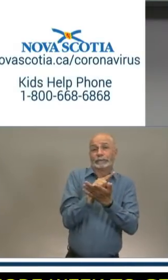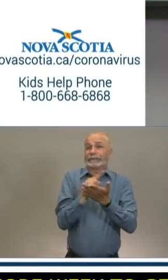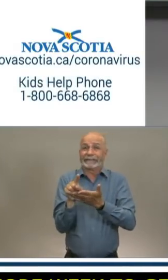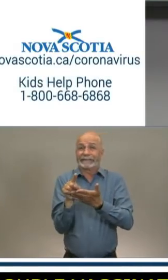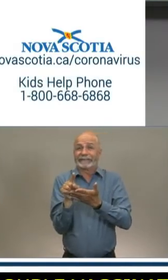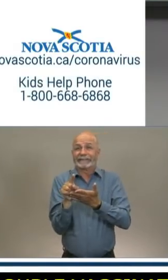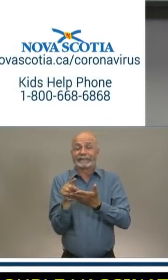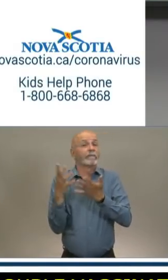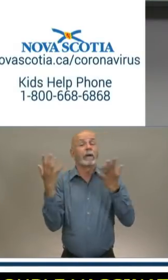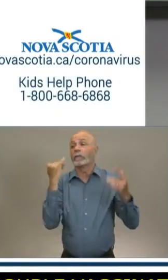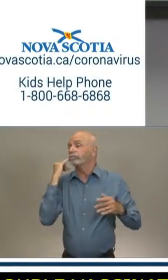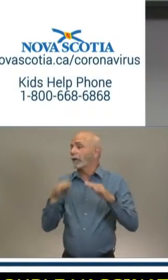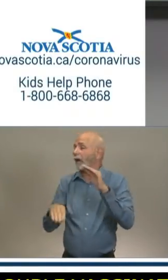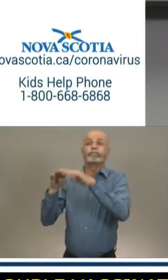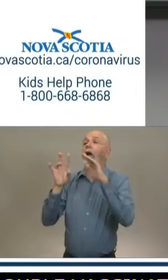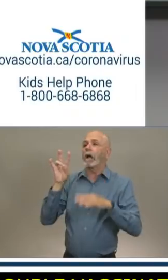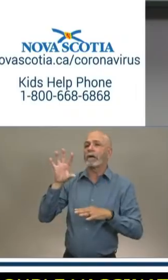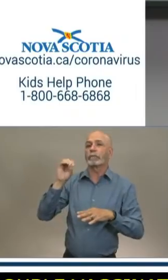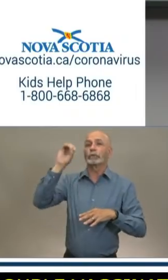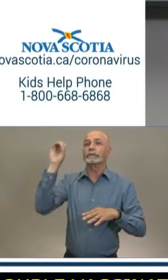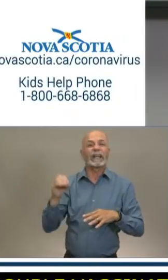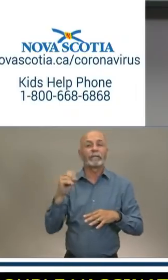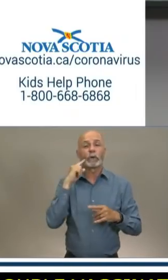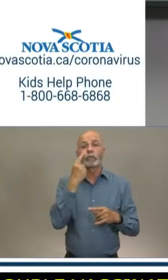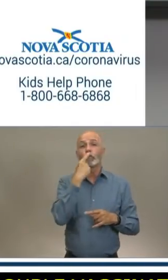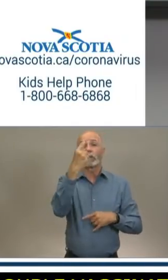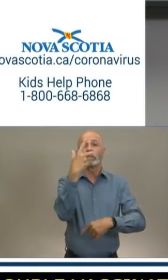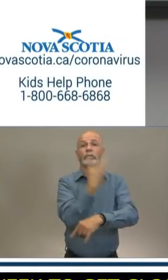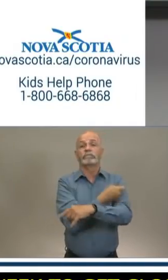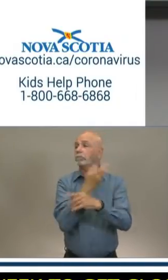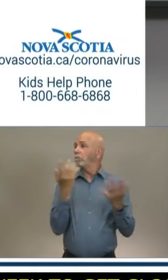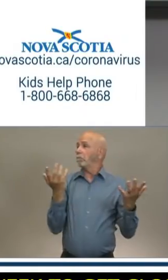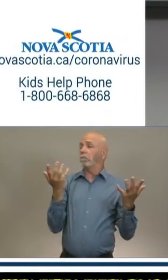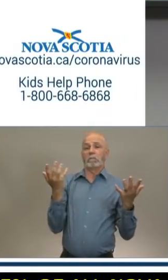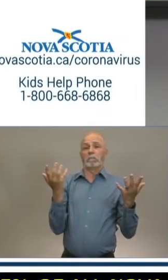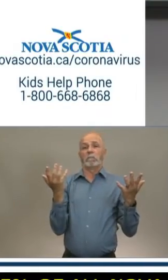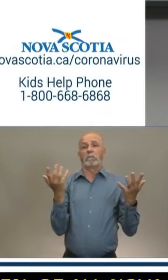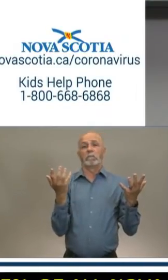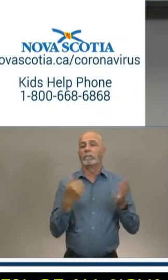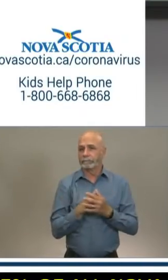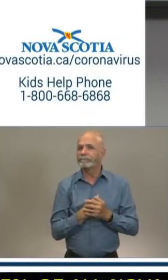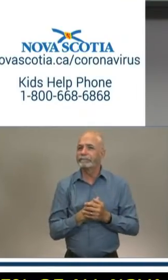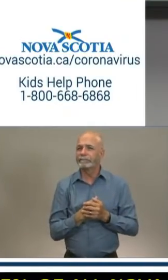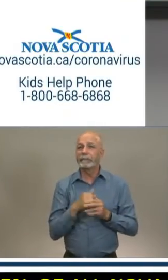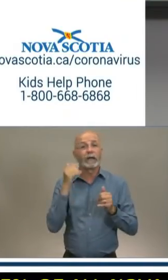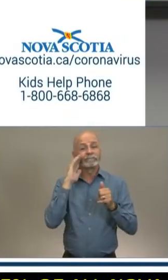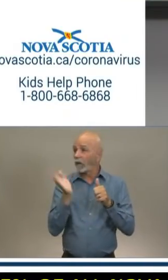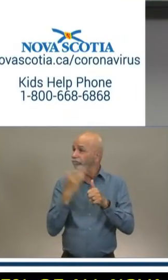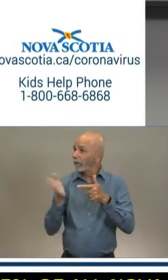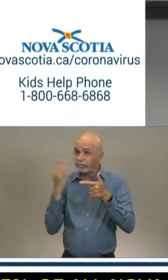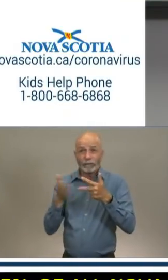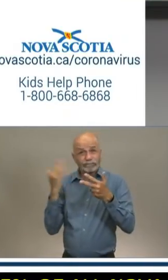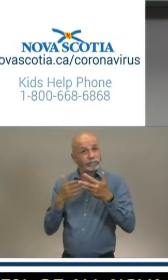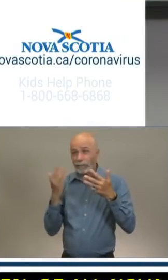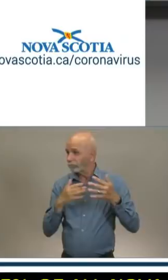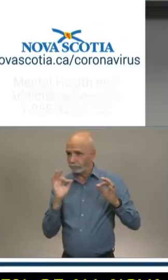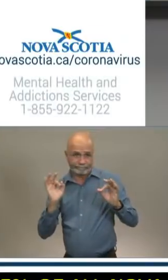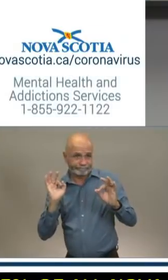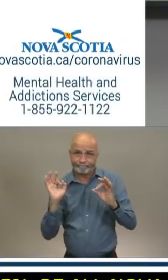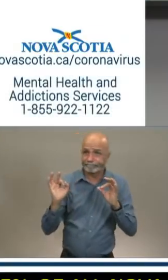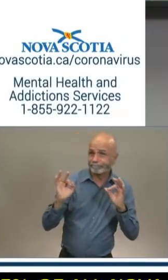Nova Scotians with at least one dose of vaccine. With all these necessary protections in place for Nova